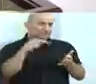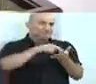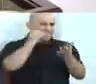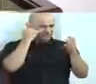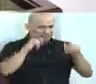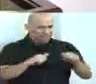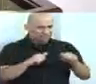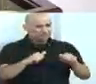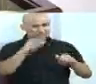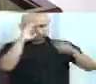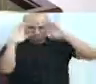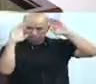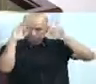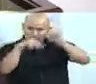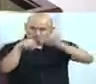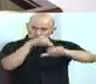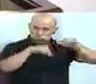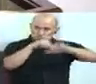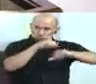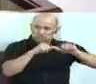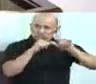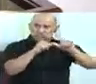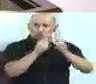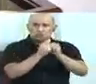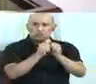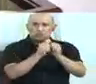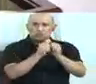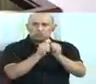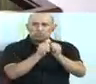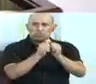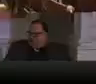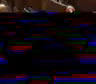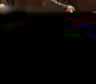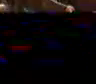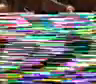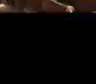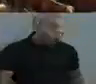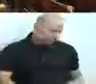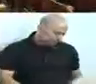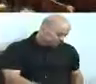able and greet one another as we continue with worship this morning.